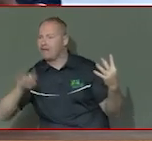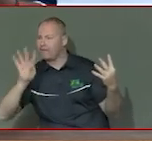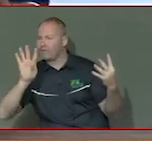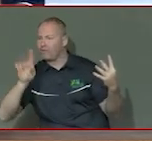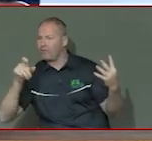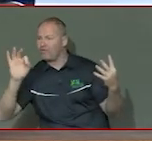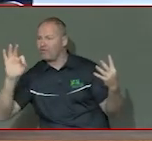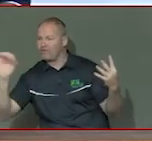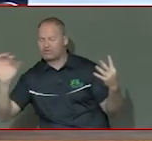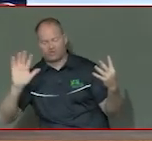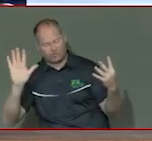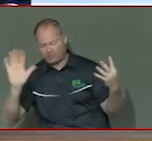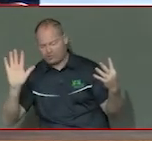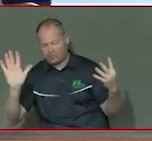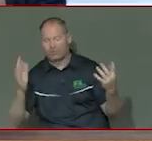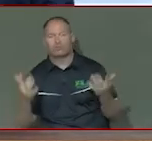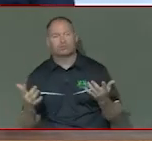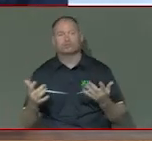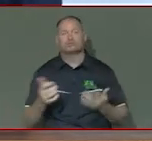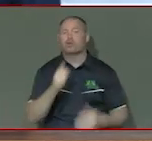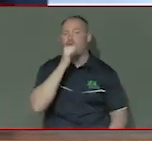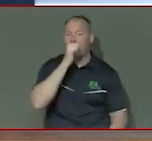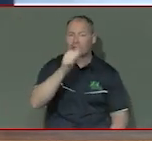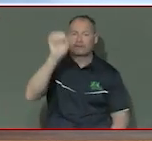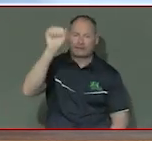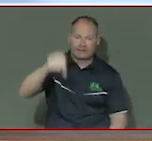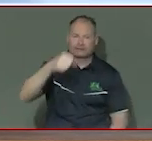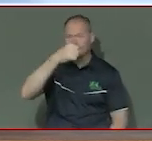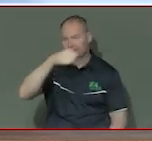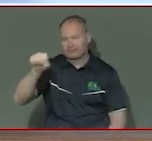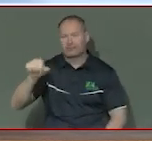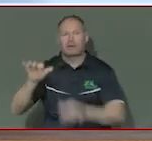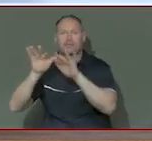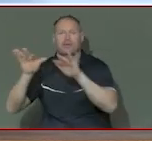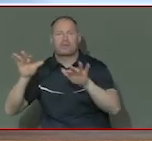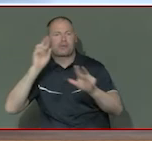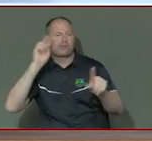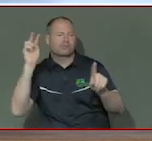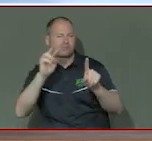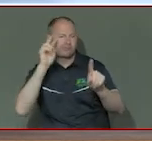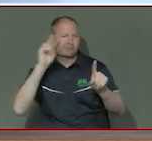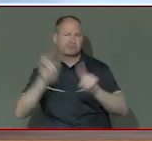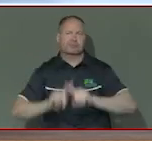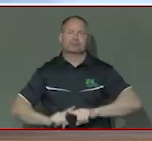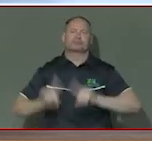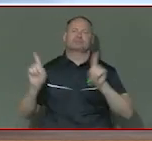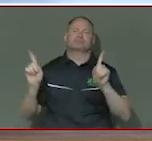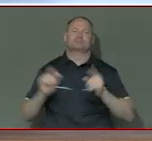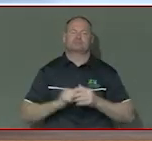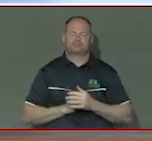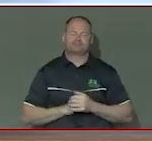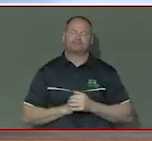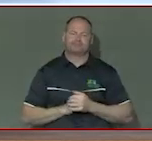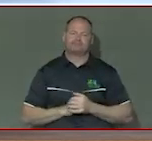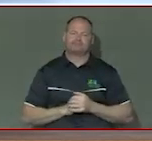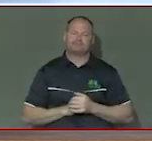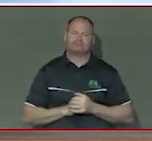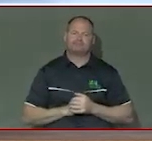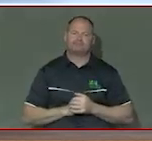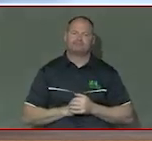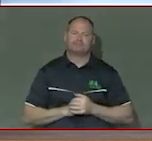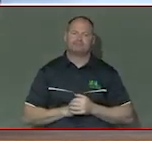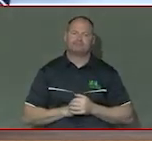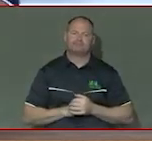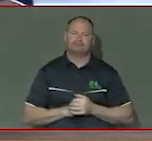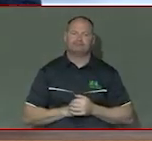a no answer. All right. So some people look at the net asset value, and some people look at the market price